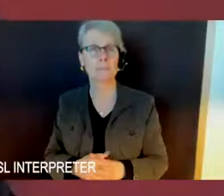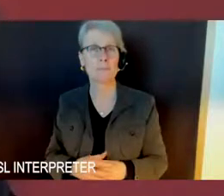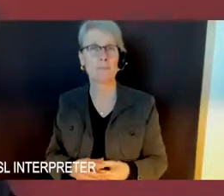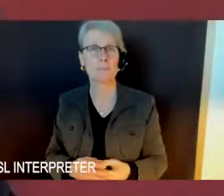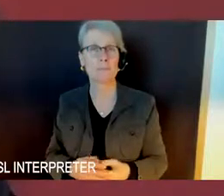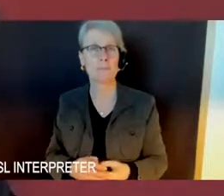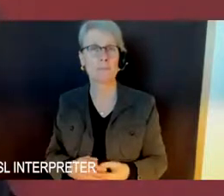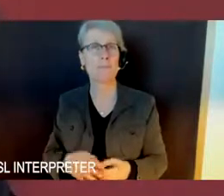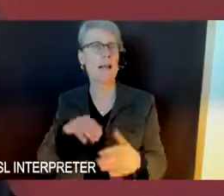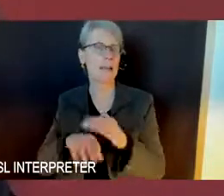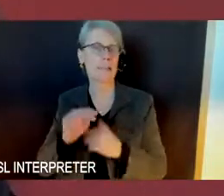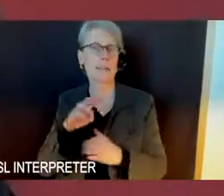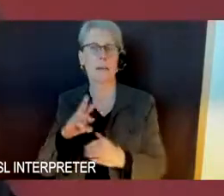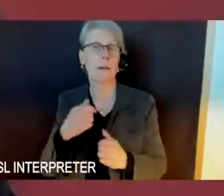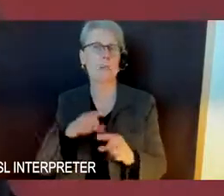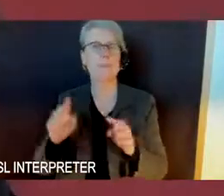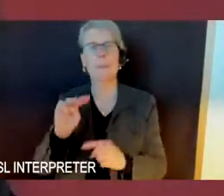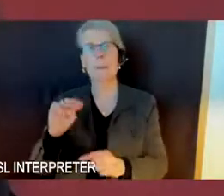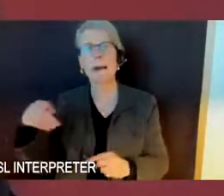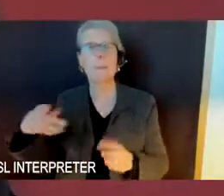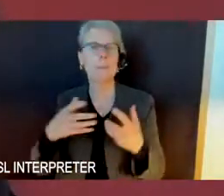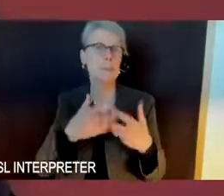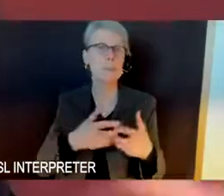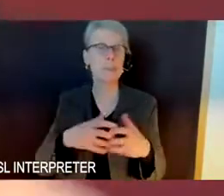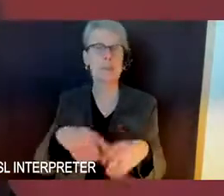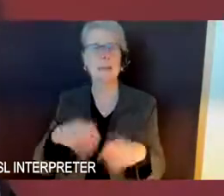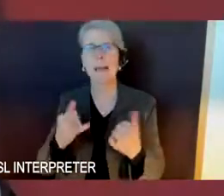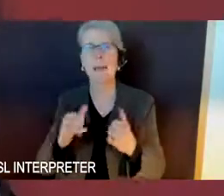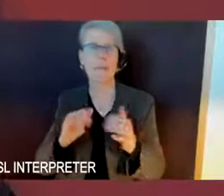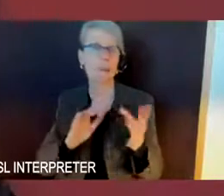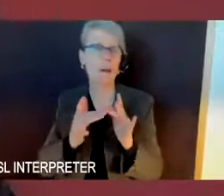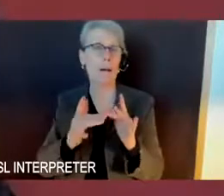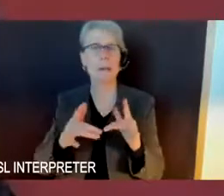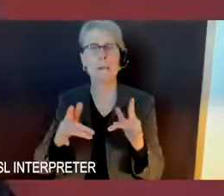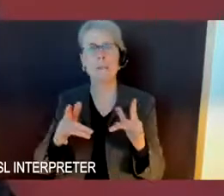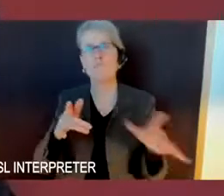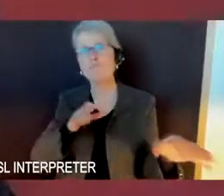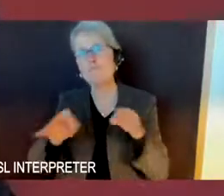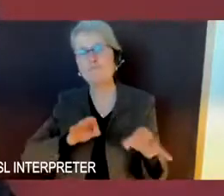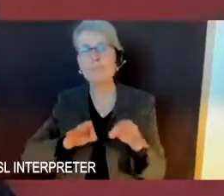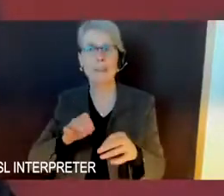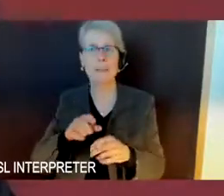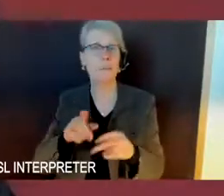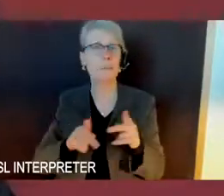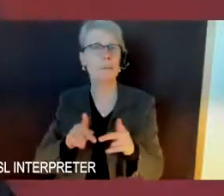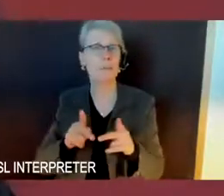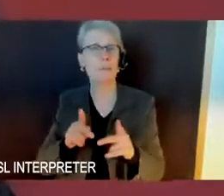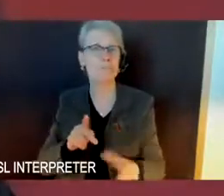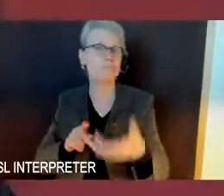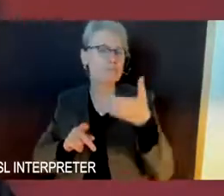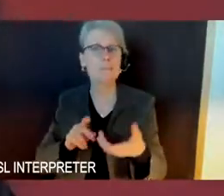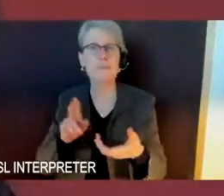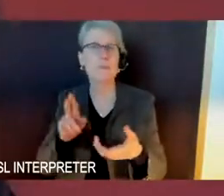way. At Access Now, we do this a lot. So we run map missions, we bring people together. Now virtually, we do kind of online sessions, and then